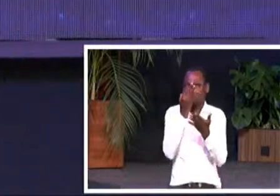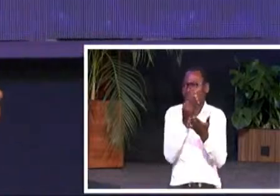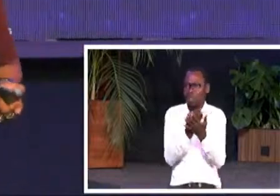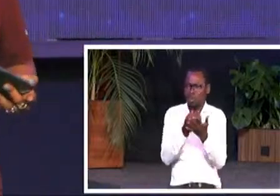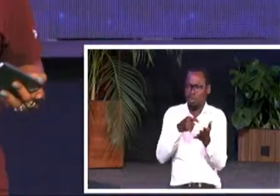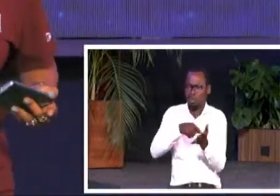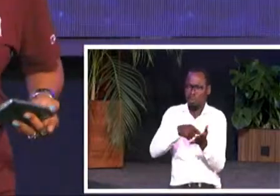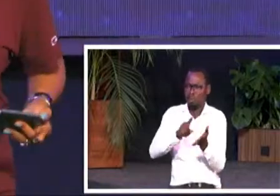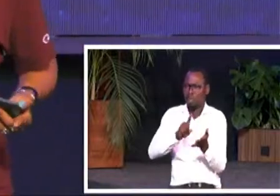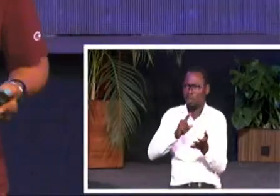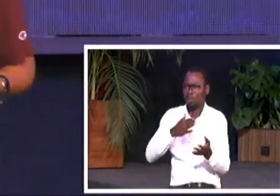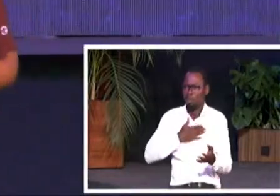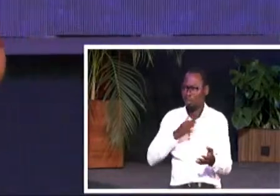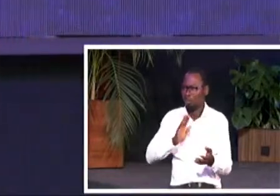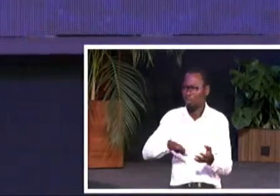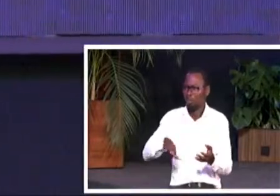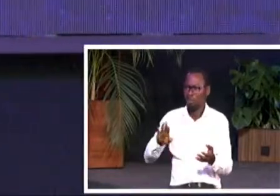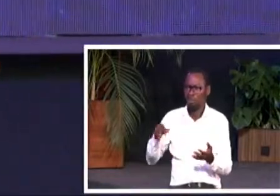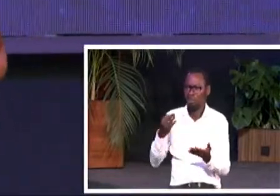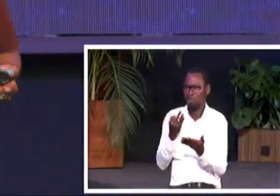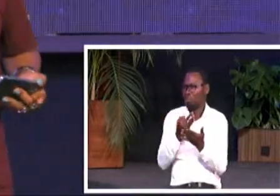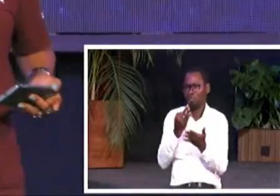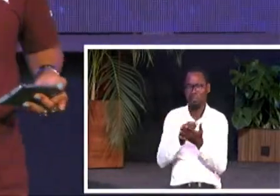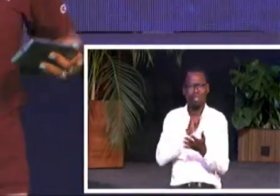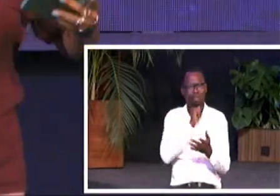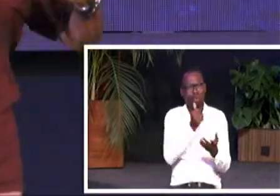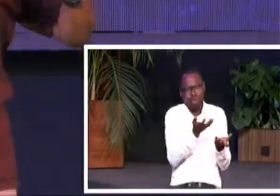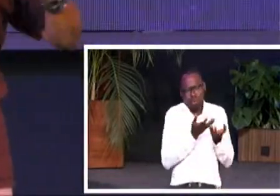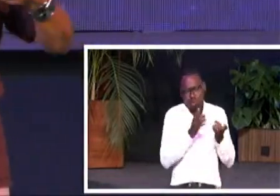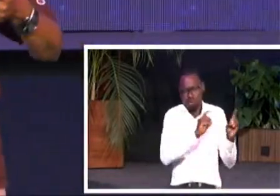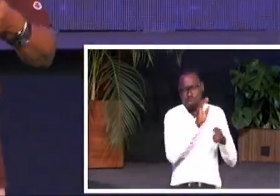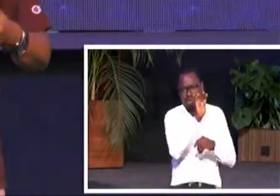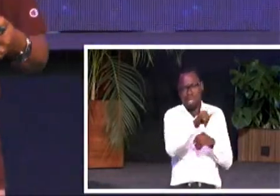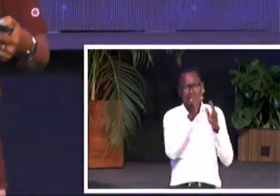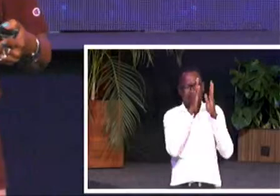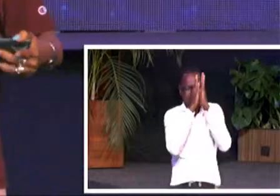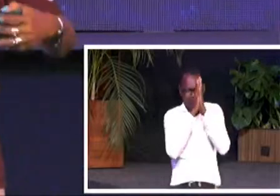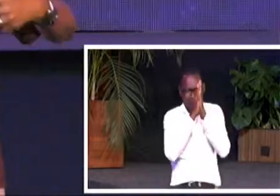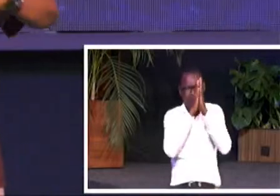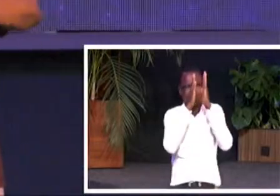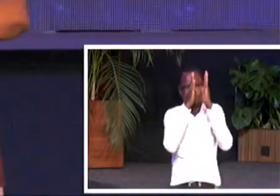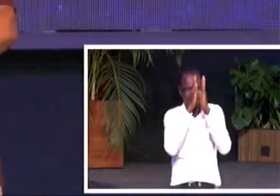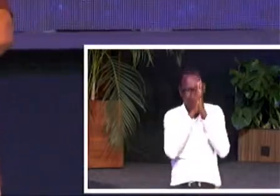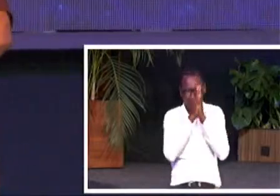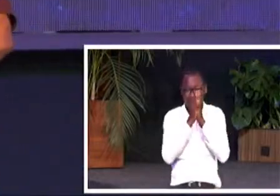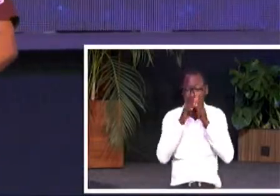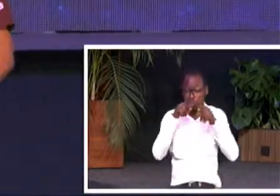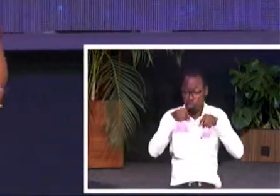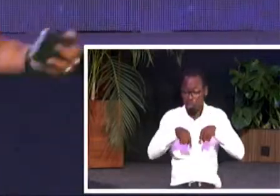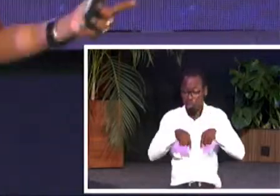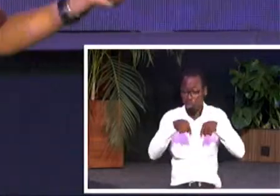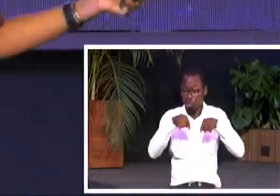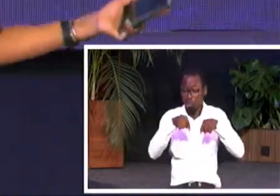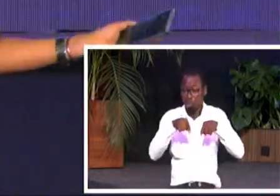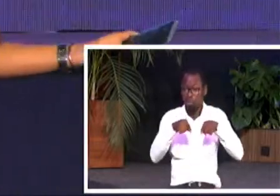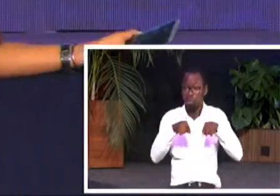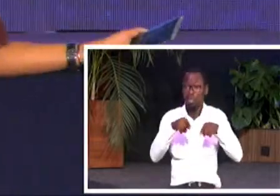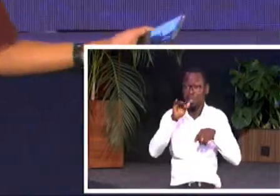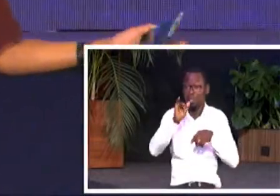school fees. I don't want to do that. I prayed. Today, that